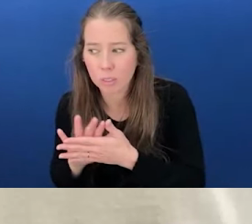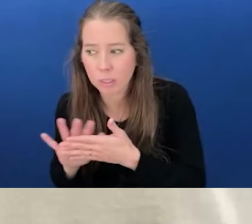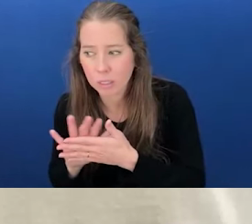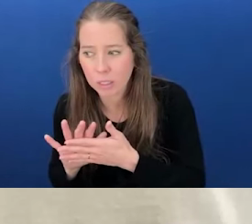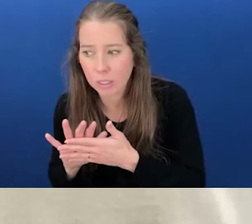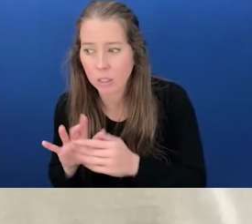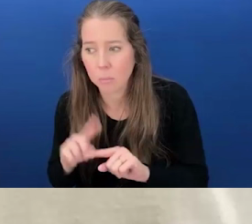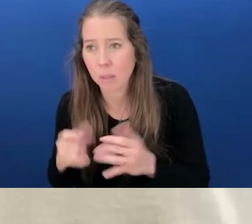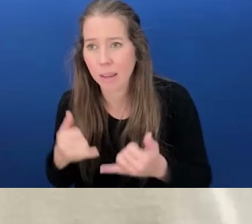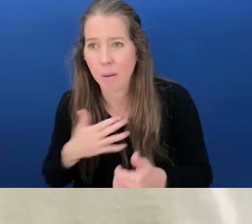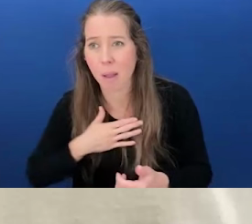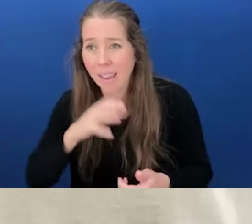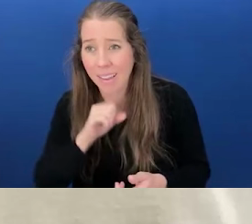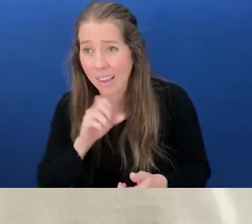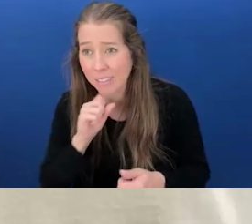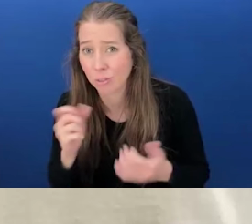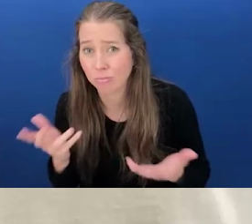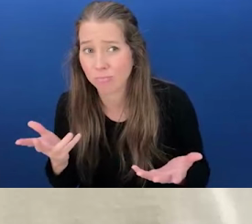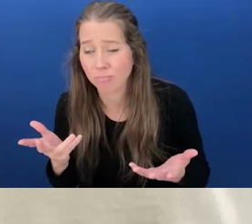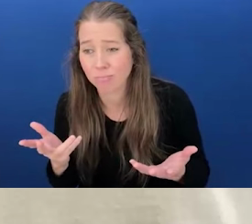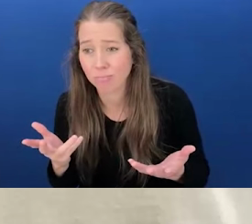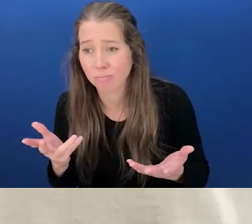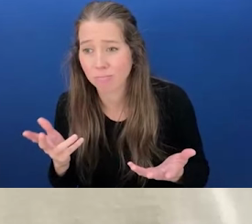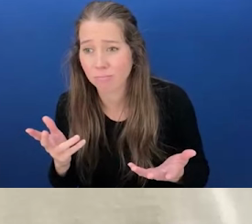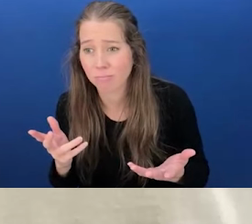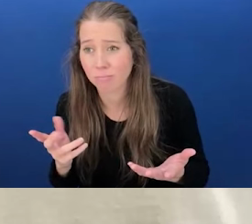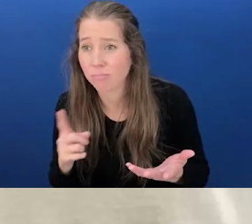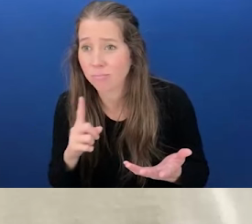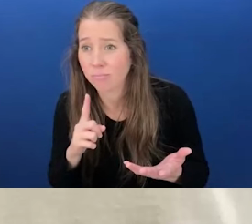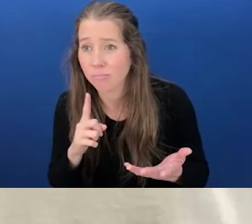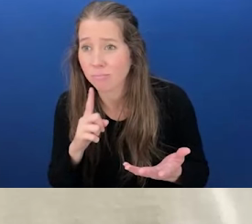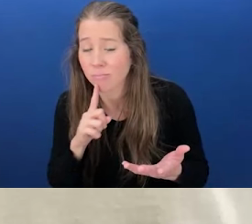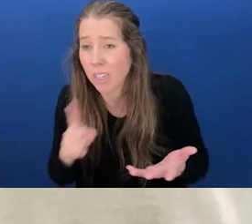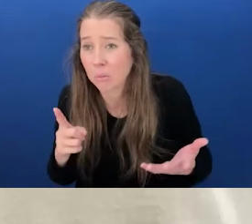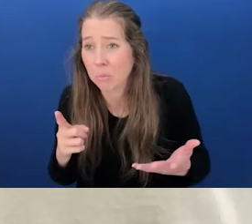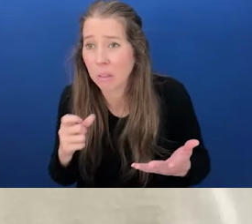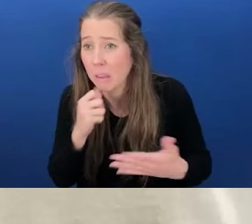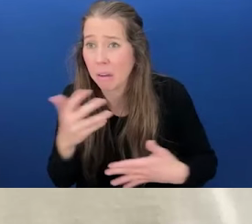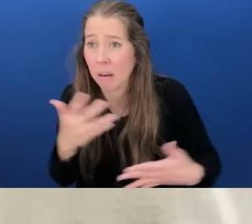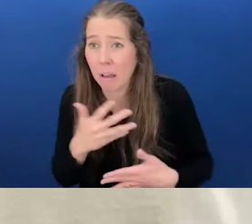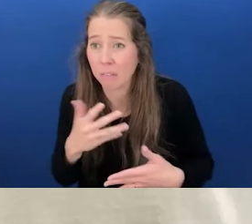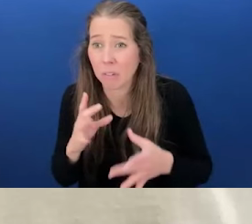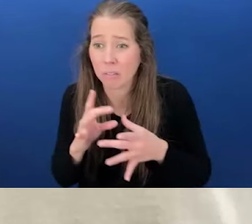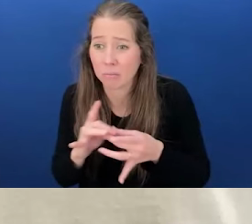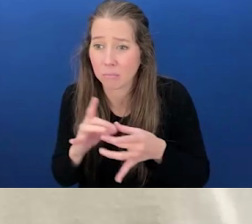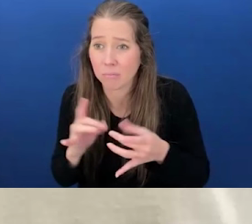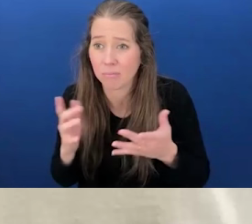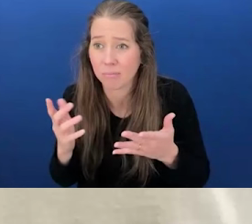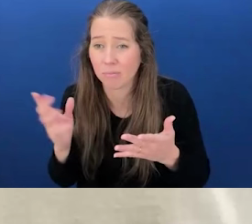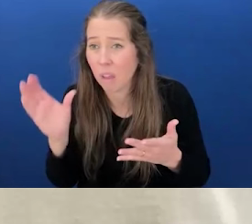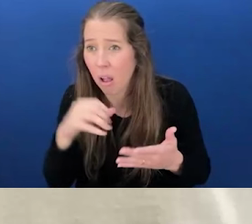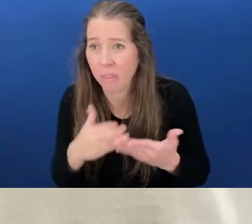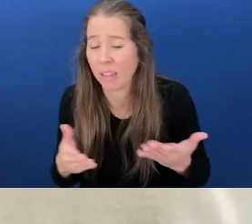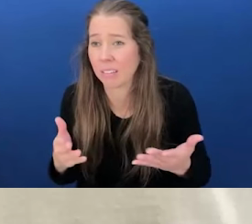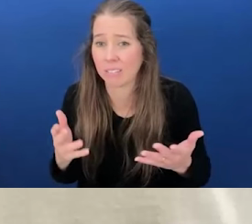gotten this age, I've become pretty much unafraid to be cynical about what I consider absurdity. I have a very low